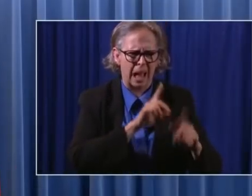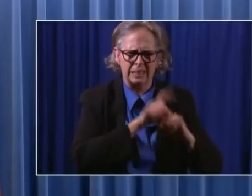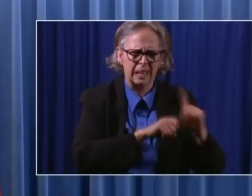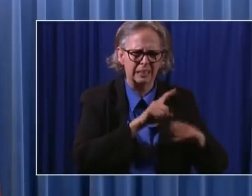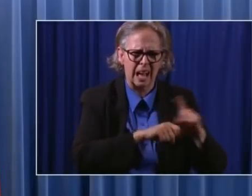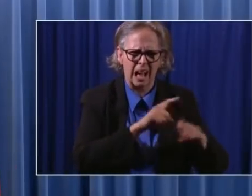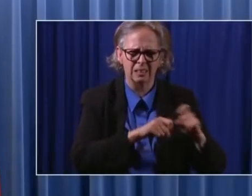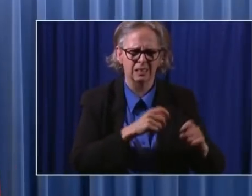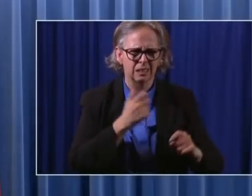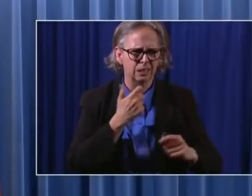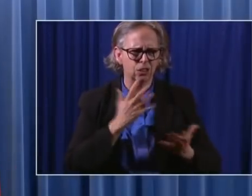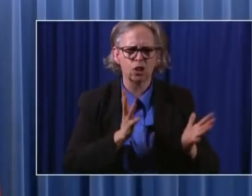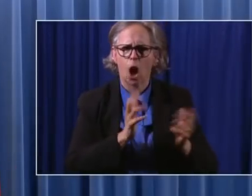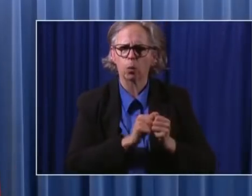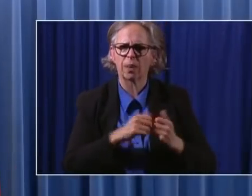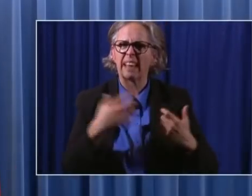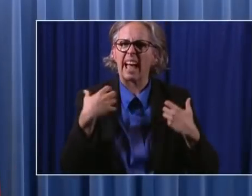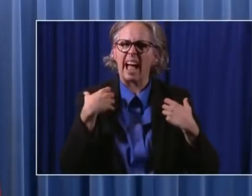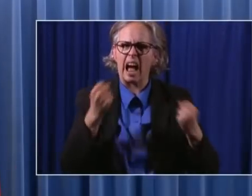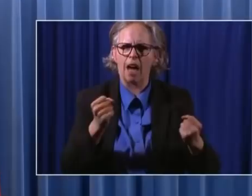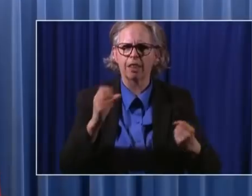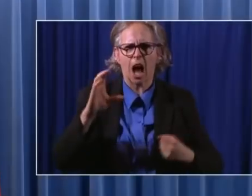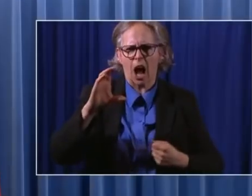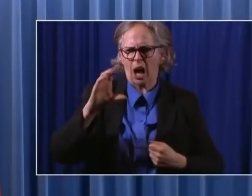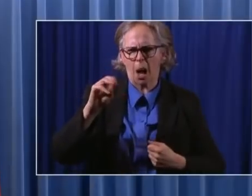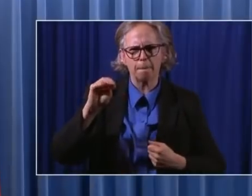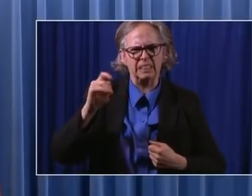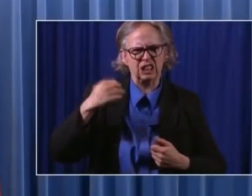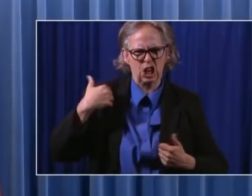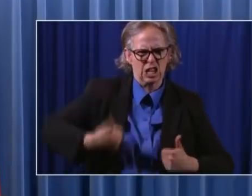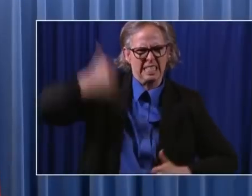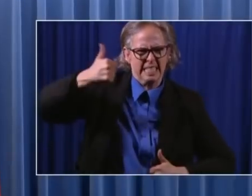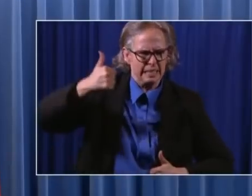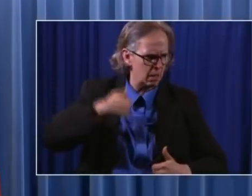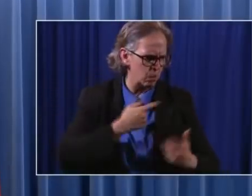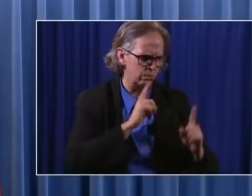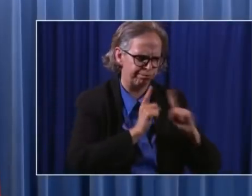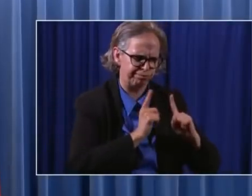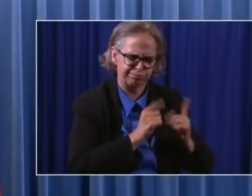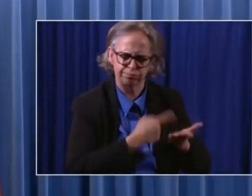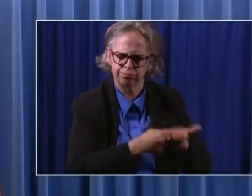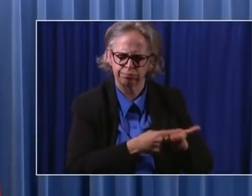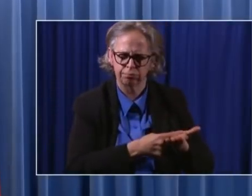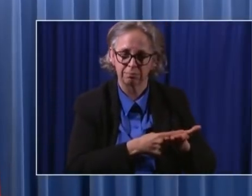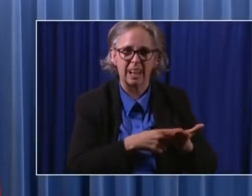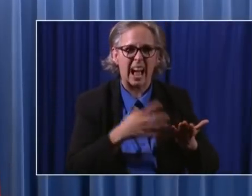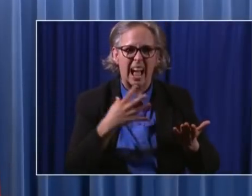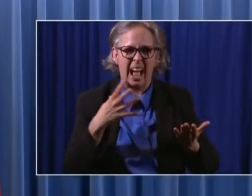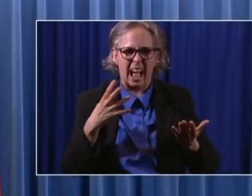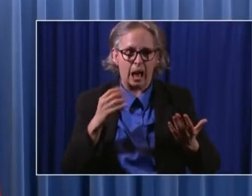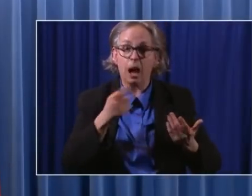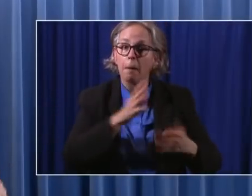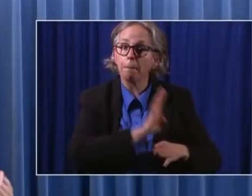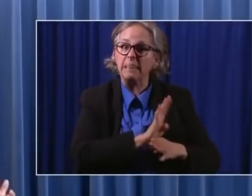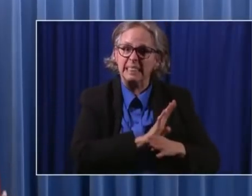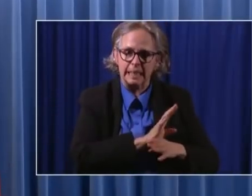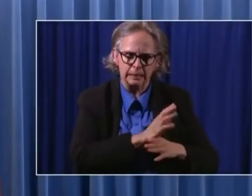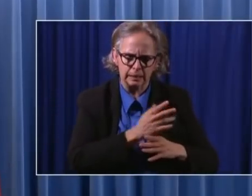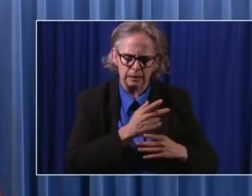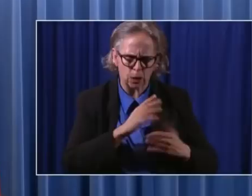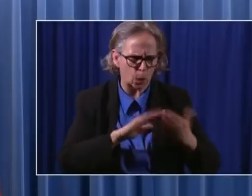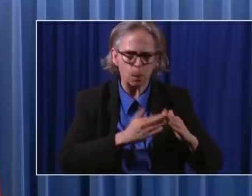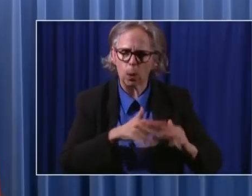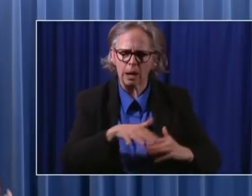commissioners from throughout the state of Ohio. You also had in Hamilton County the business the business community coming together, Procter &